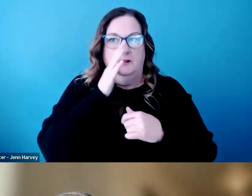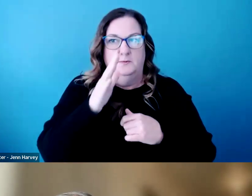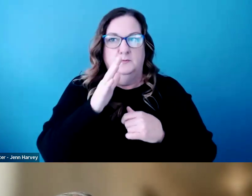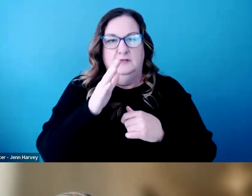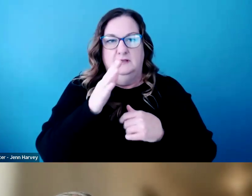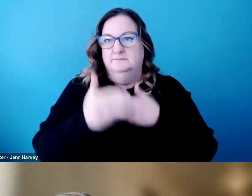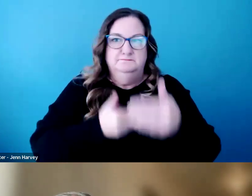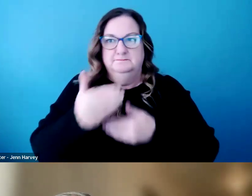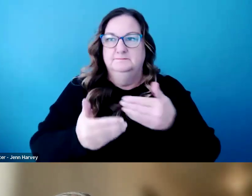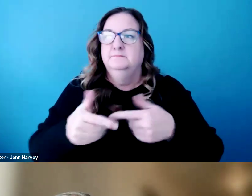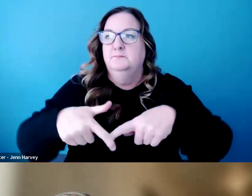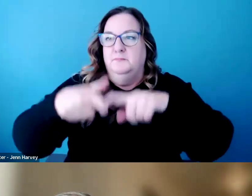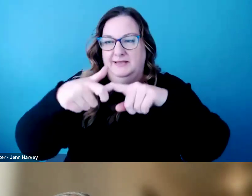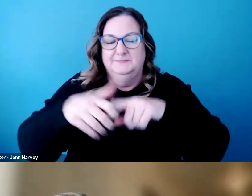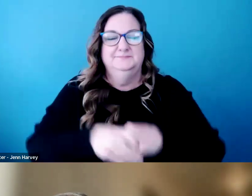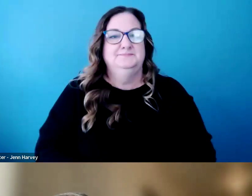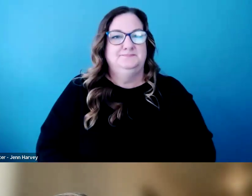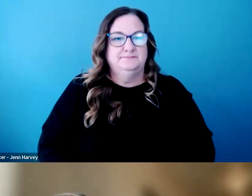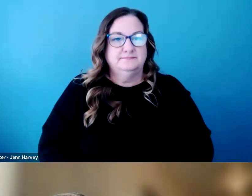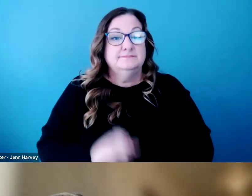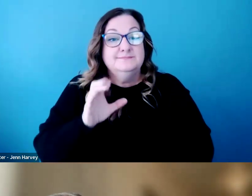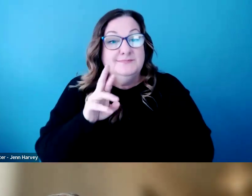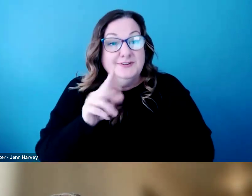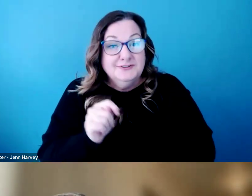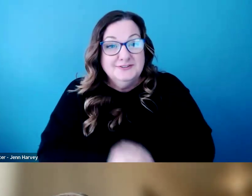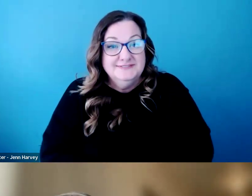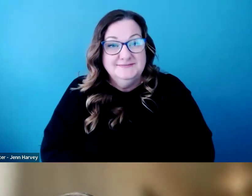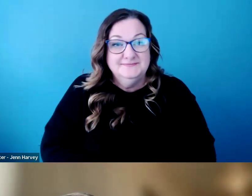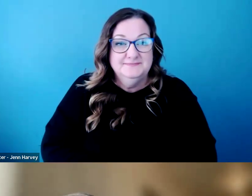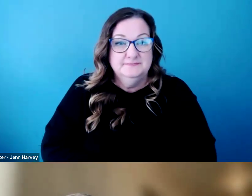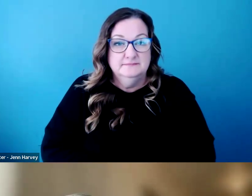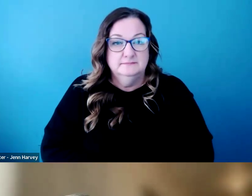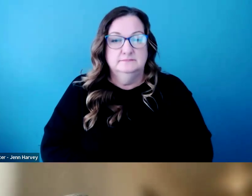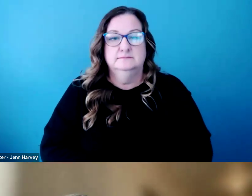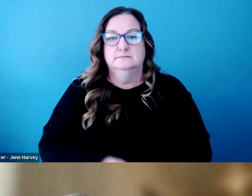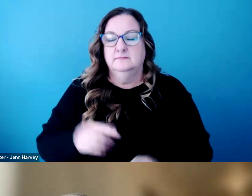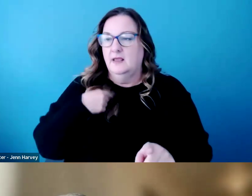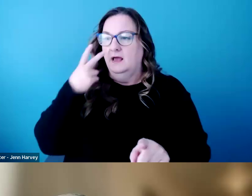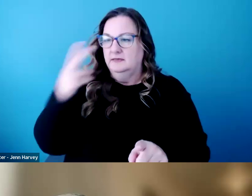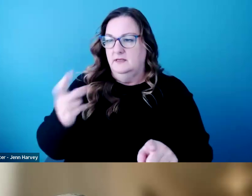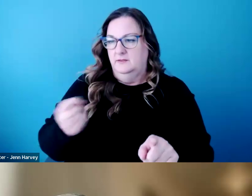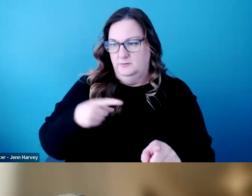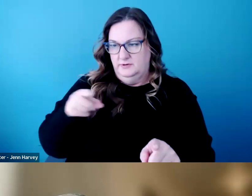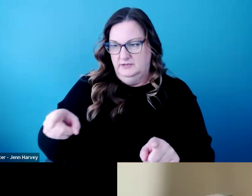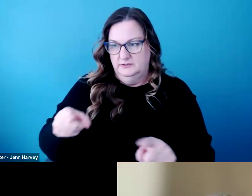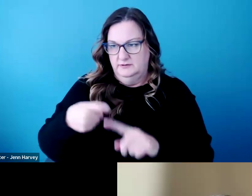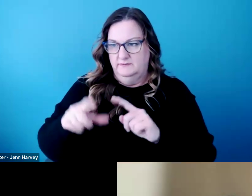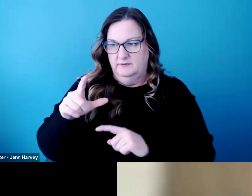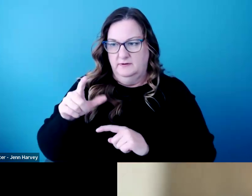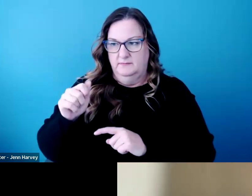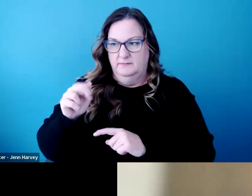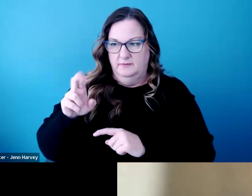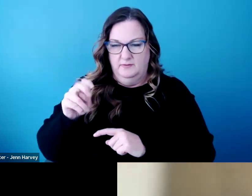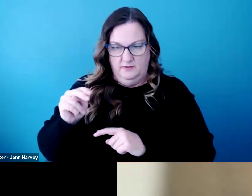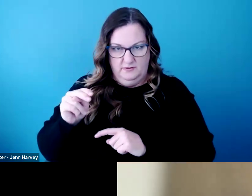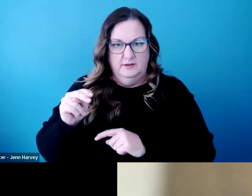that we make sure we all get a break. Yeah, Kurt, and I've got it in the Yeah. chat as the one from Lauren there. I'll answer real quick. So Lauren,